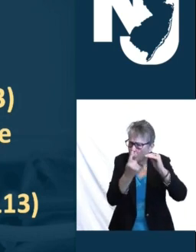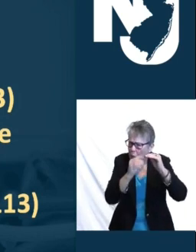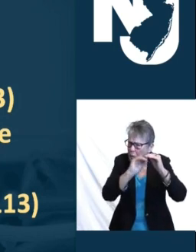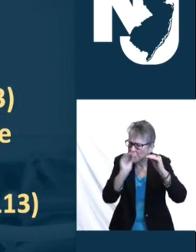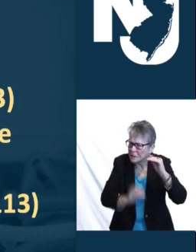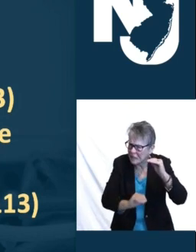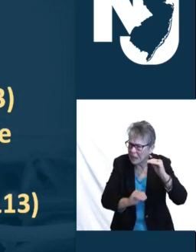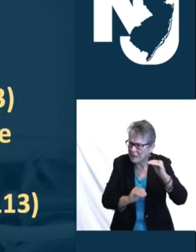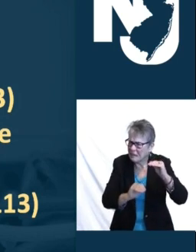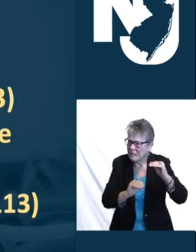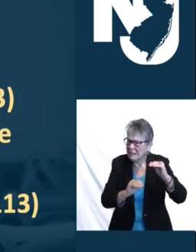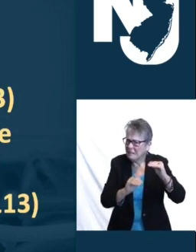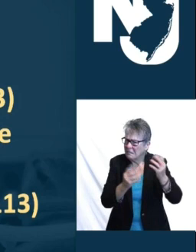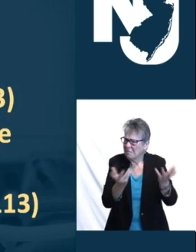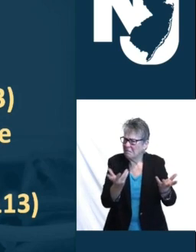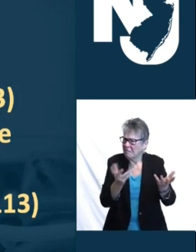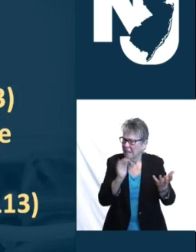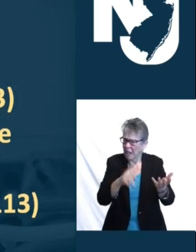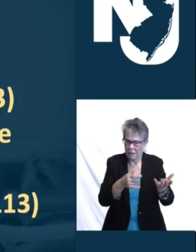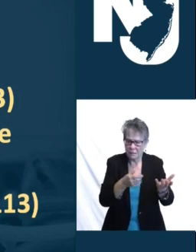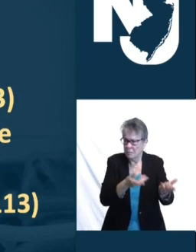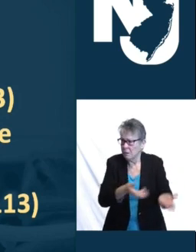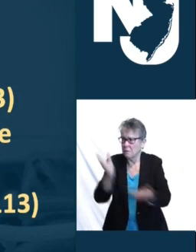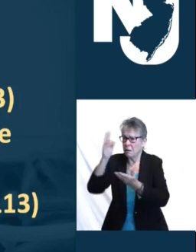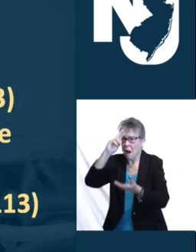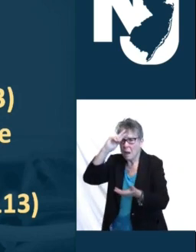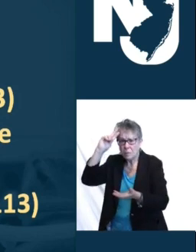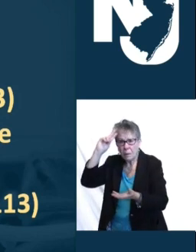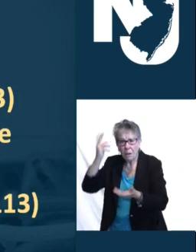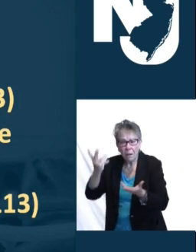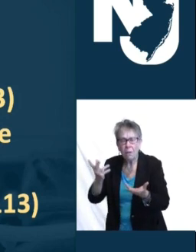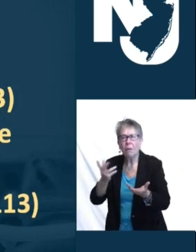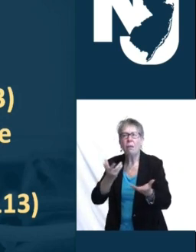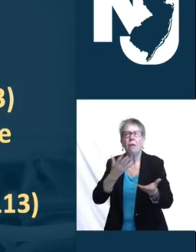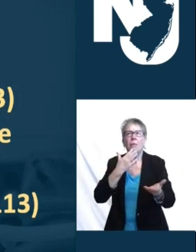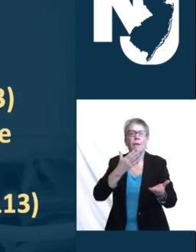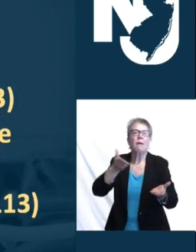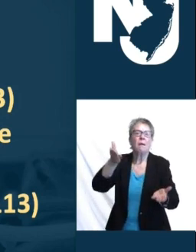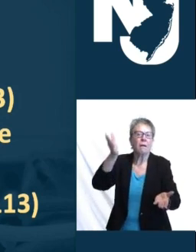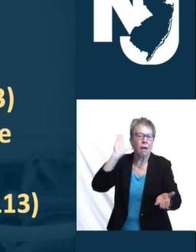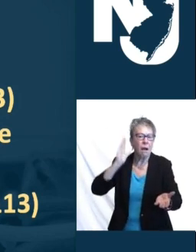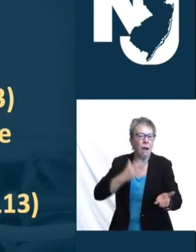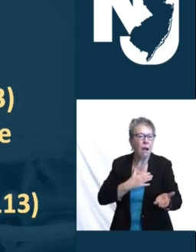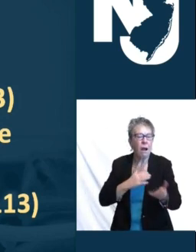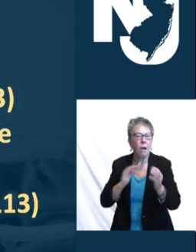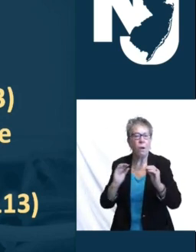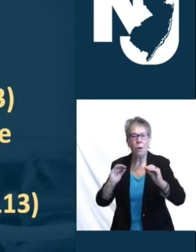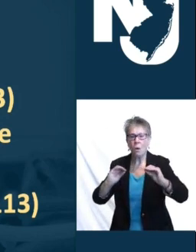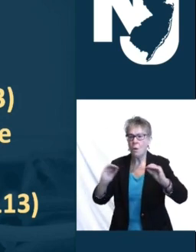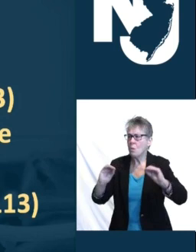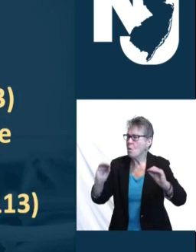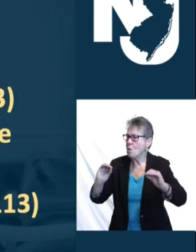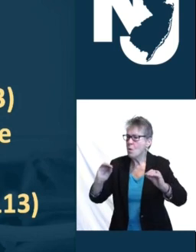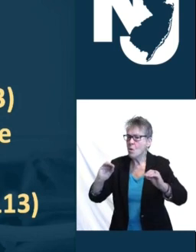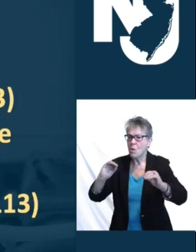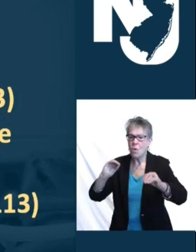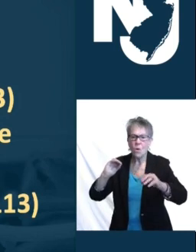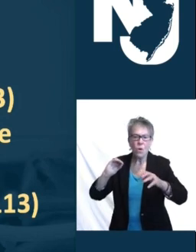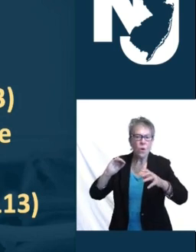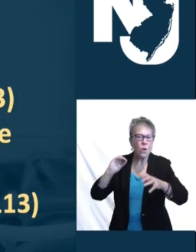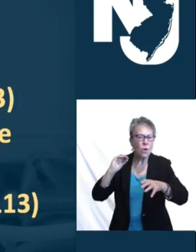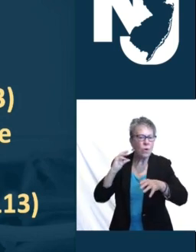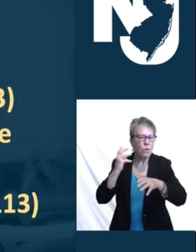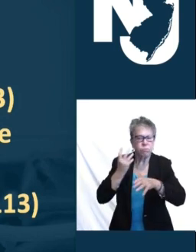And please God, thank God, none of these tragically lost 113 losses of lives were